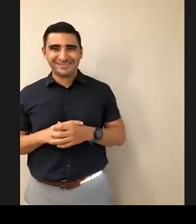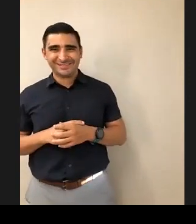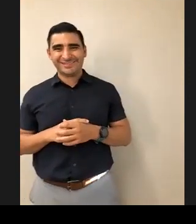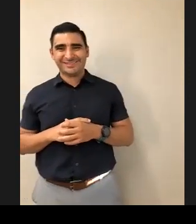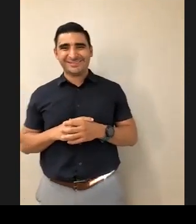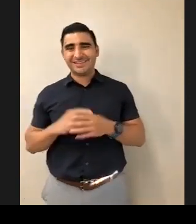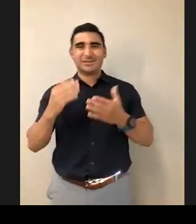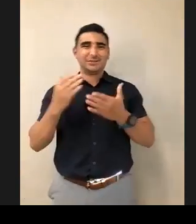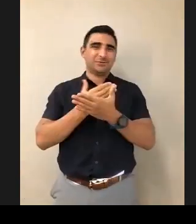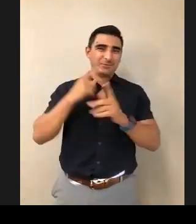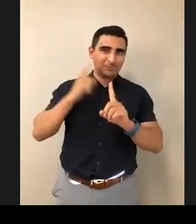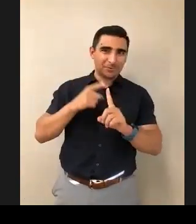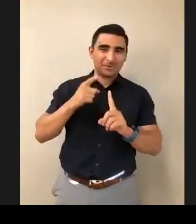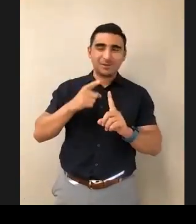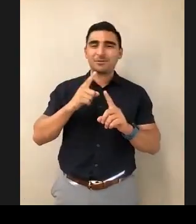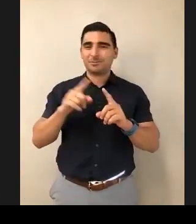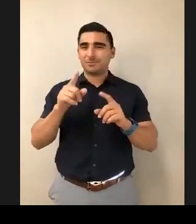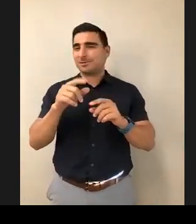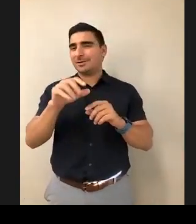All right, we'll go with this one.